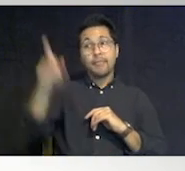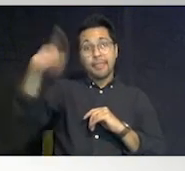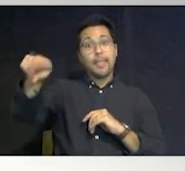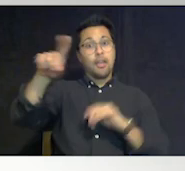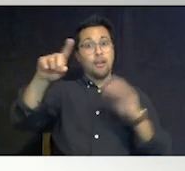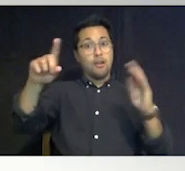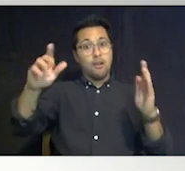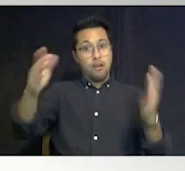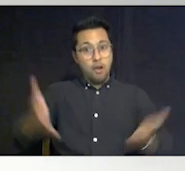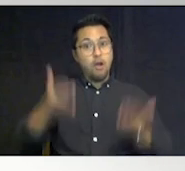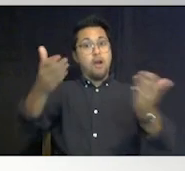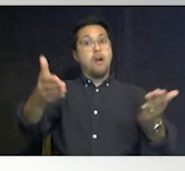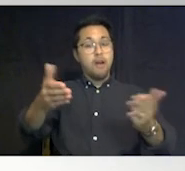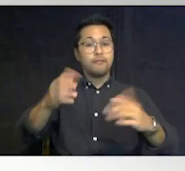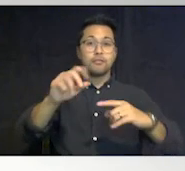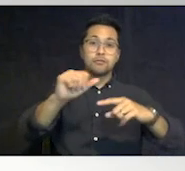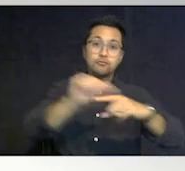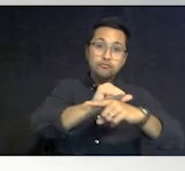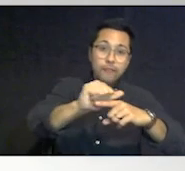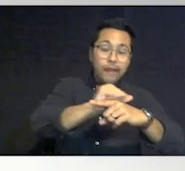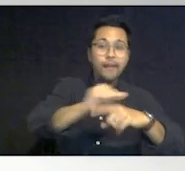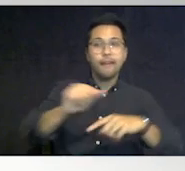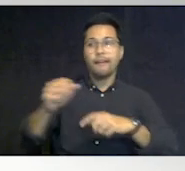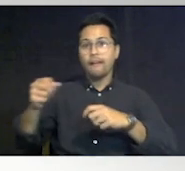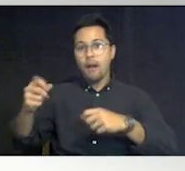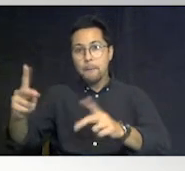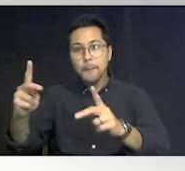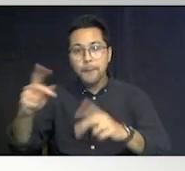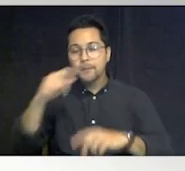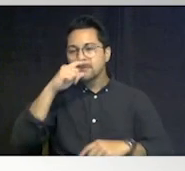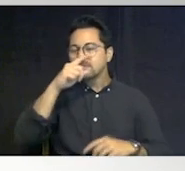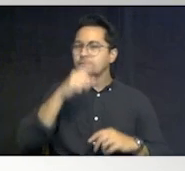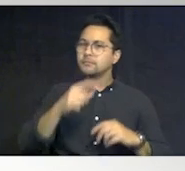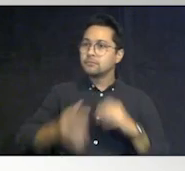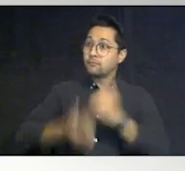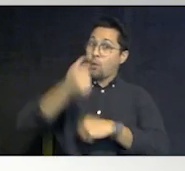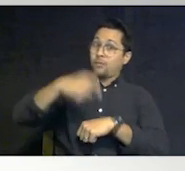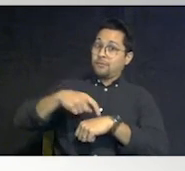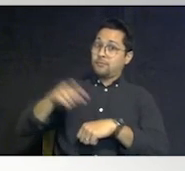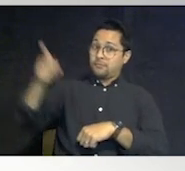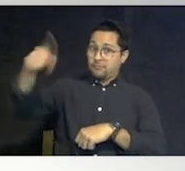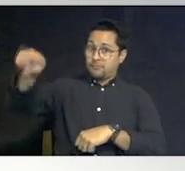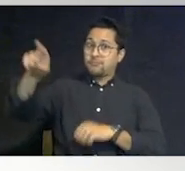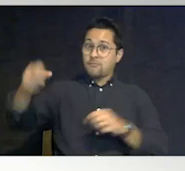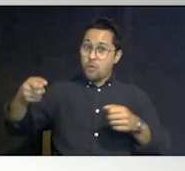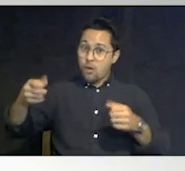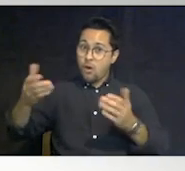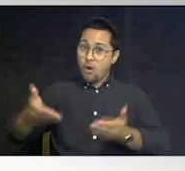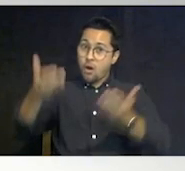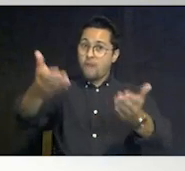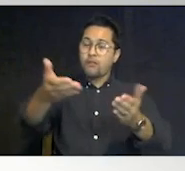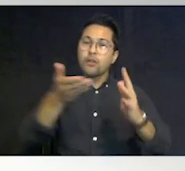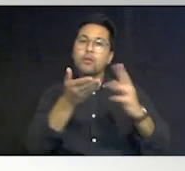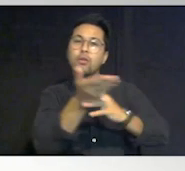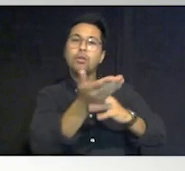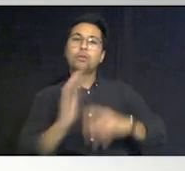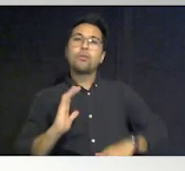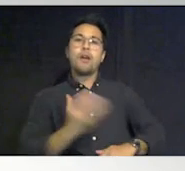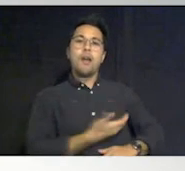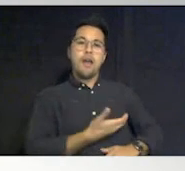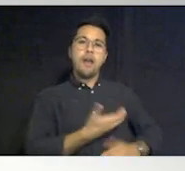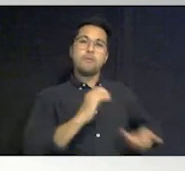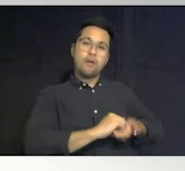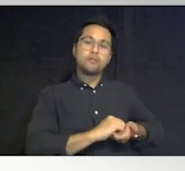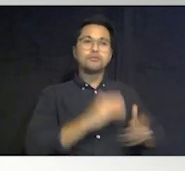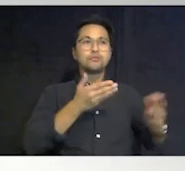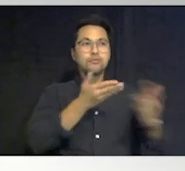these trainings. They're offering opportunities. A lot of times, they're offering them through our partners. So through